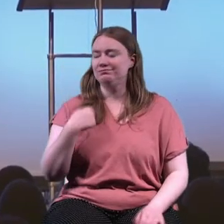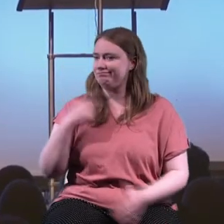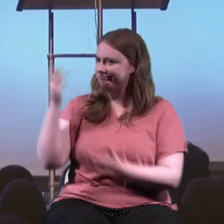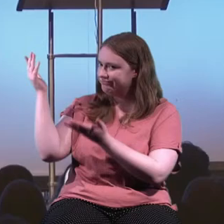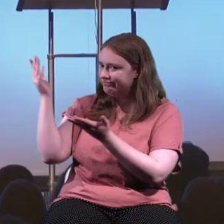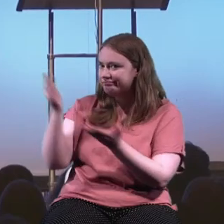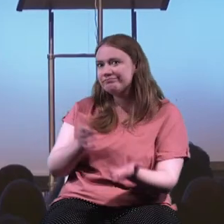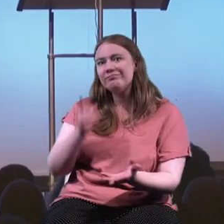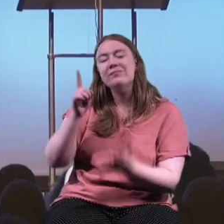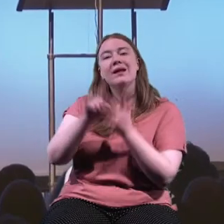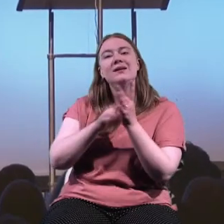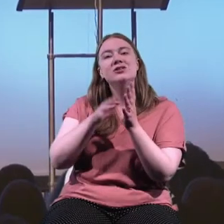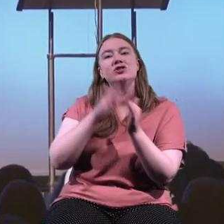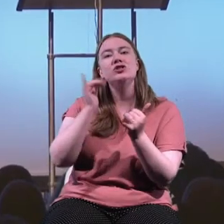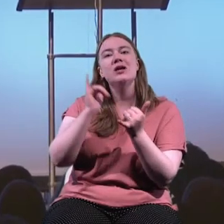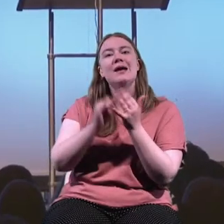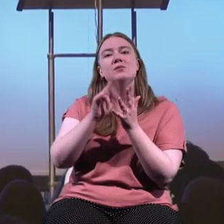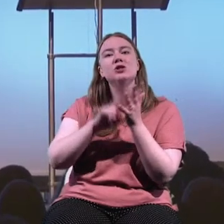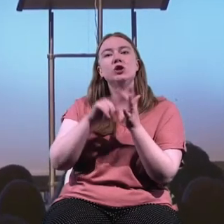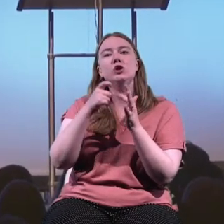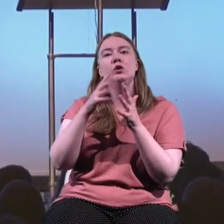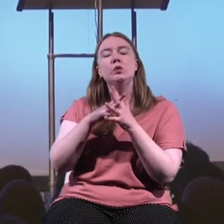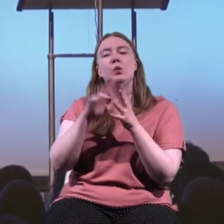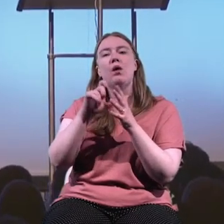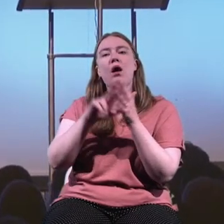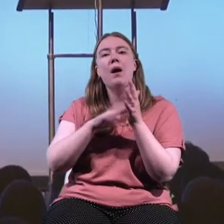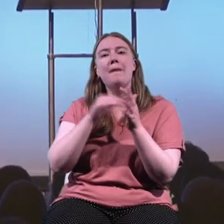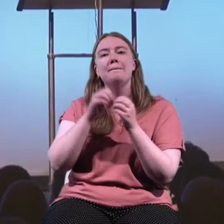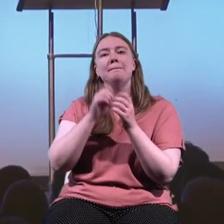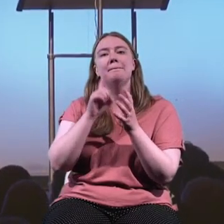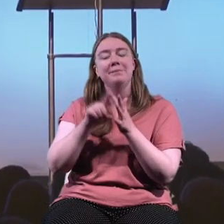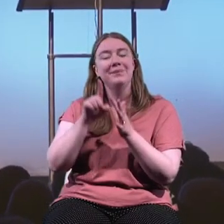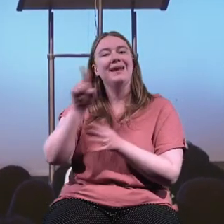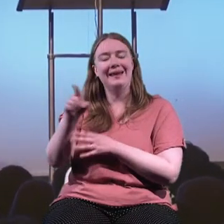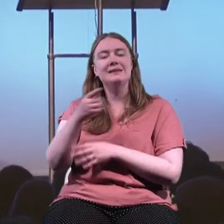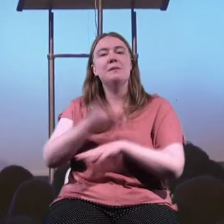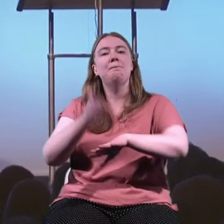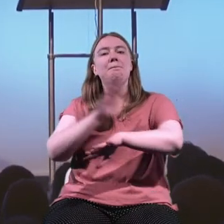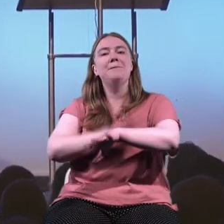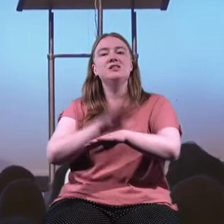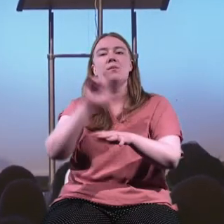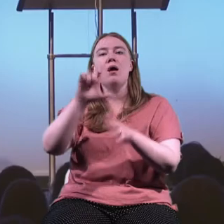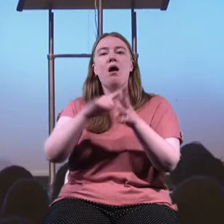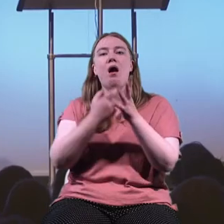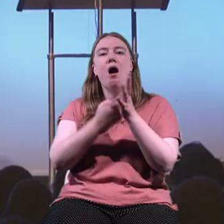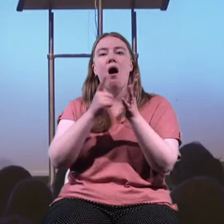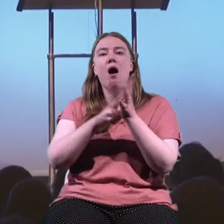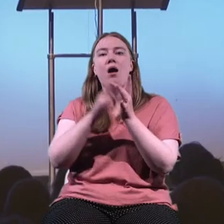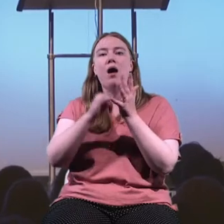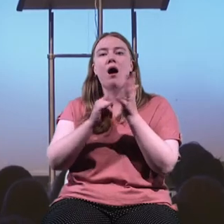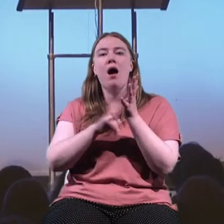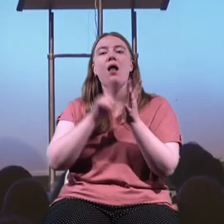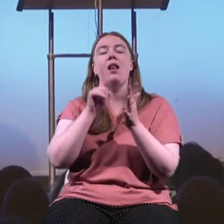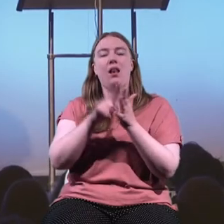welcome James Newcomb, who's the Bishop of Carlisle. And I'm going to hand over now to Bishop James, who will welcome